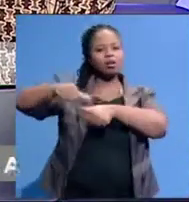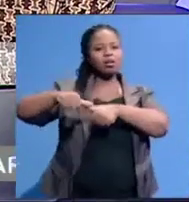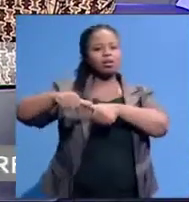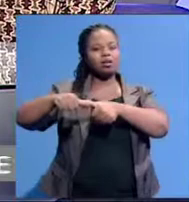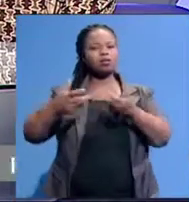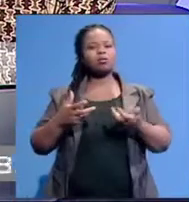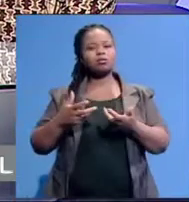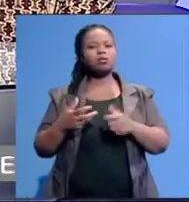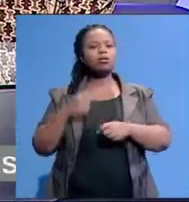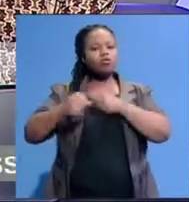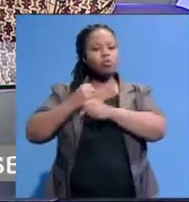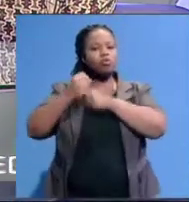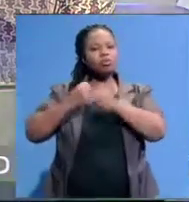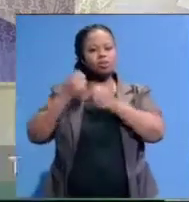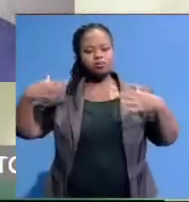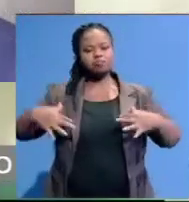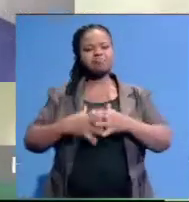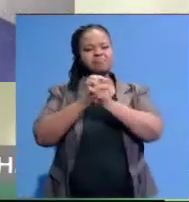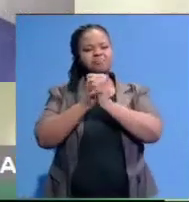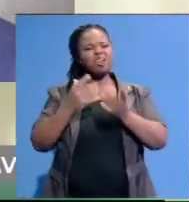African century all about?